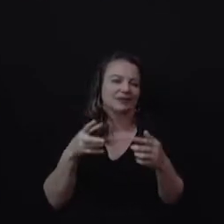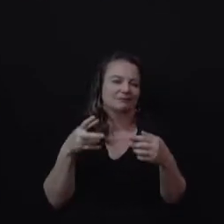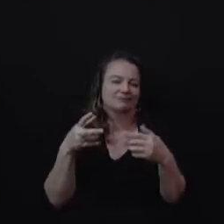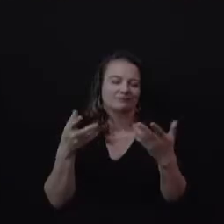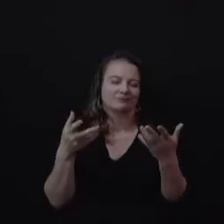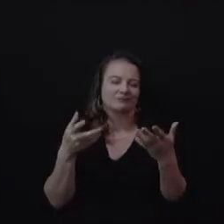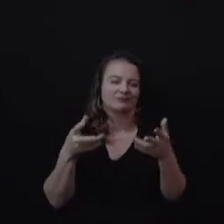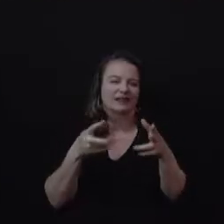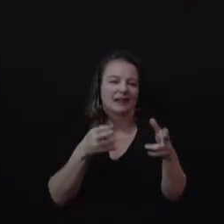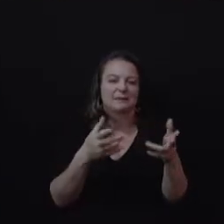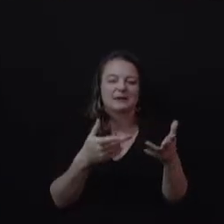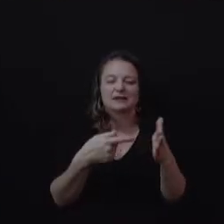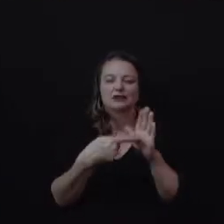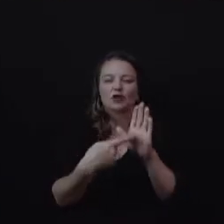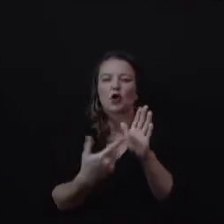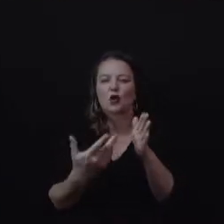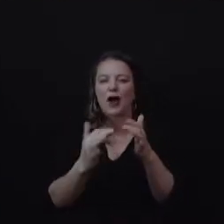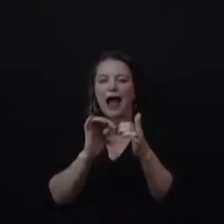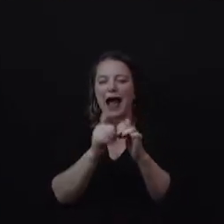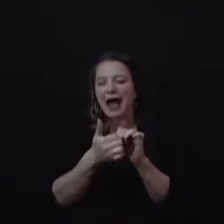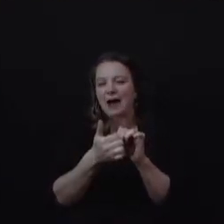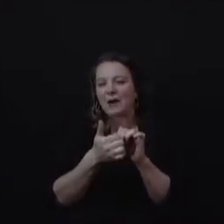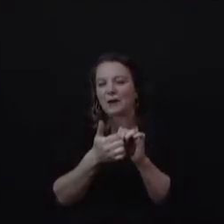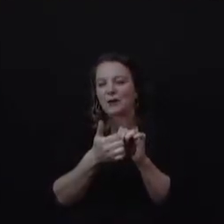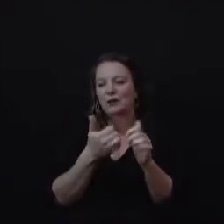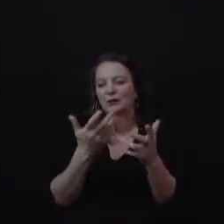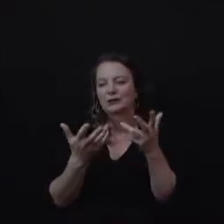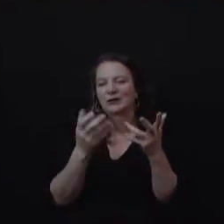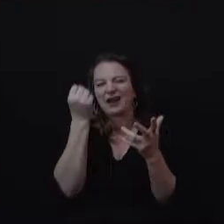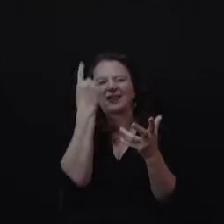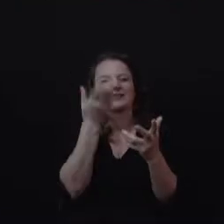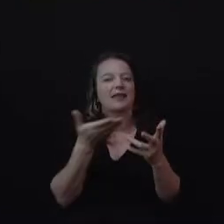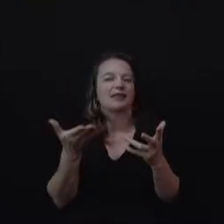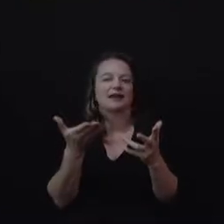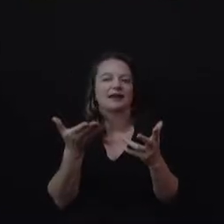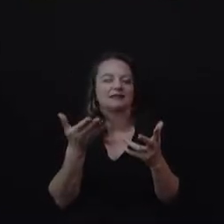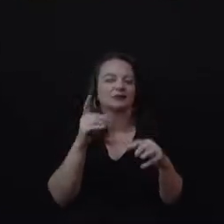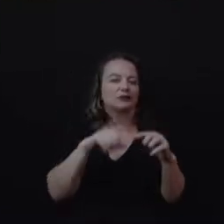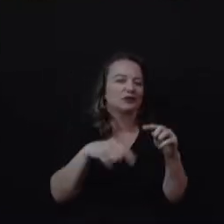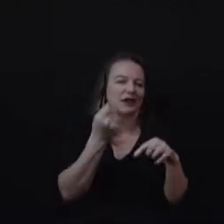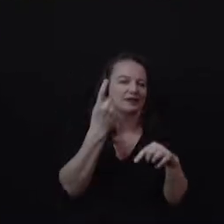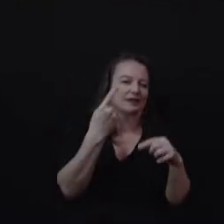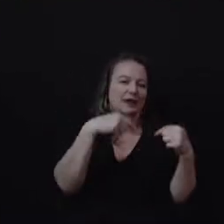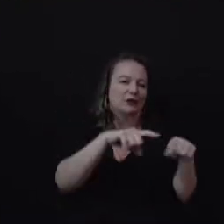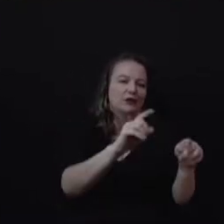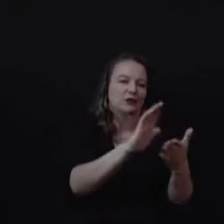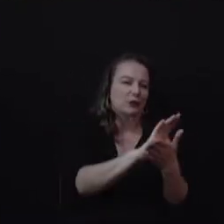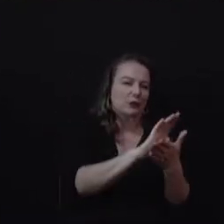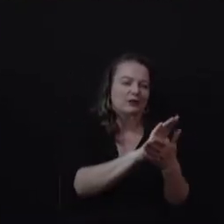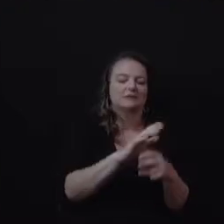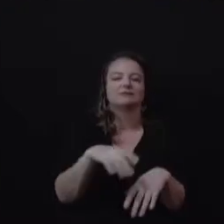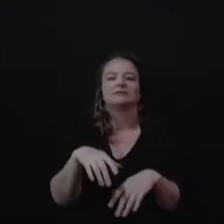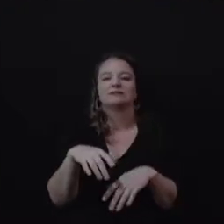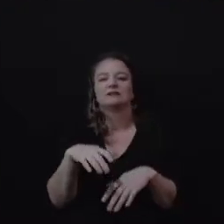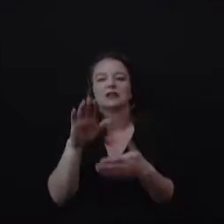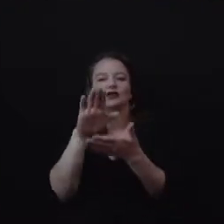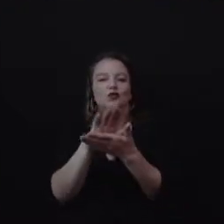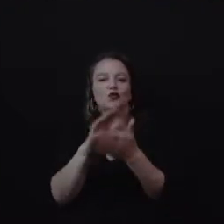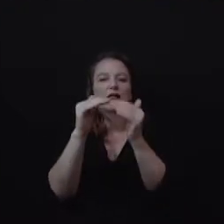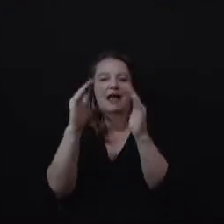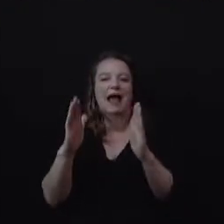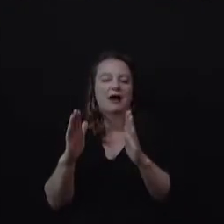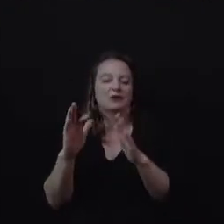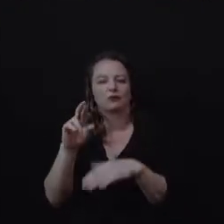that showed you how to understand stuff you couldn't understand in school. Hence the phrase,